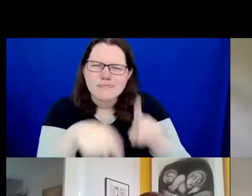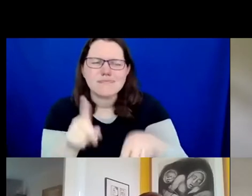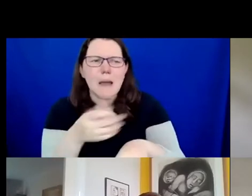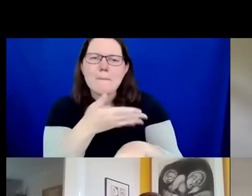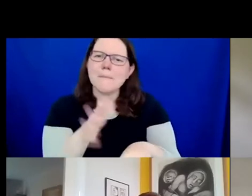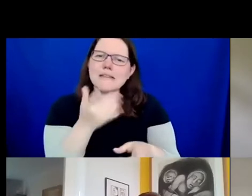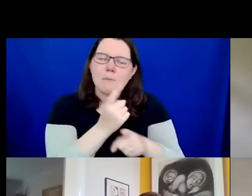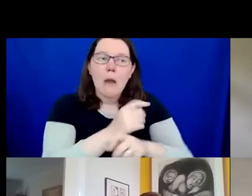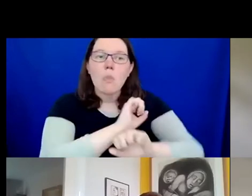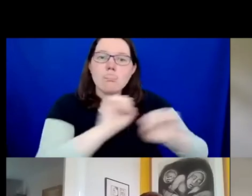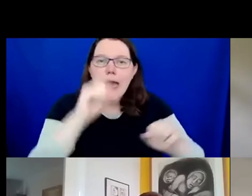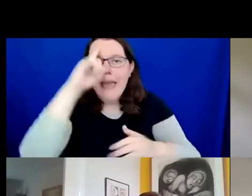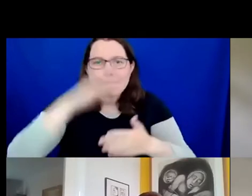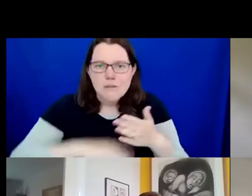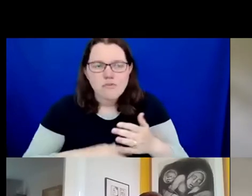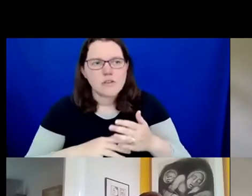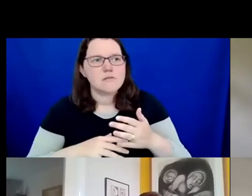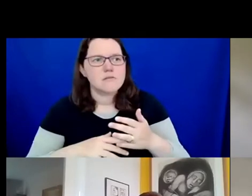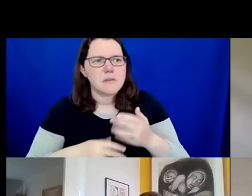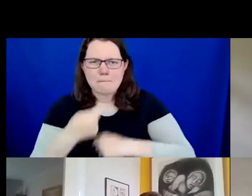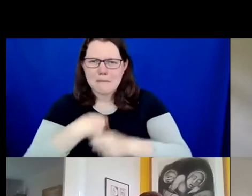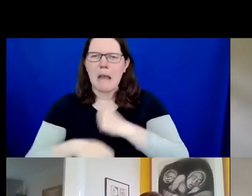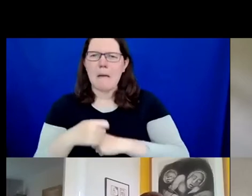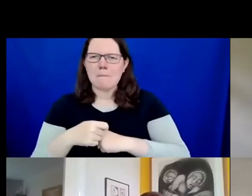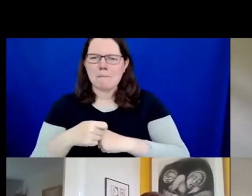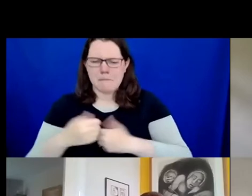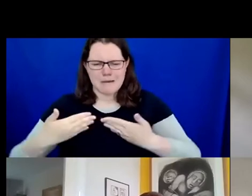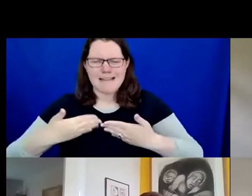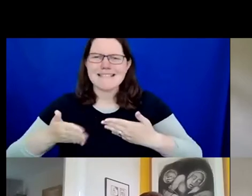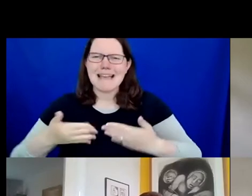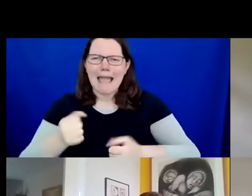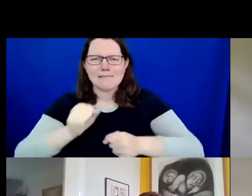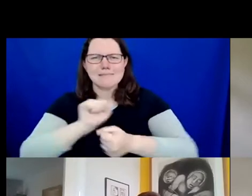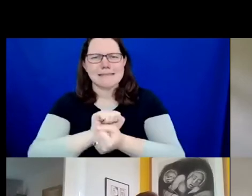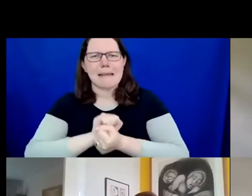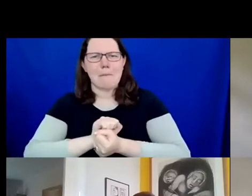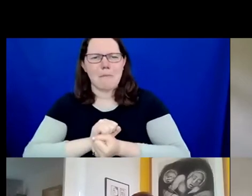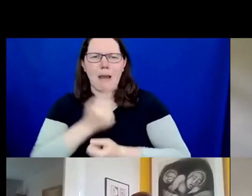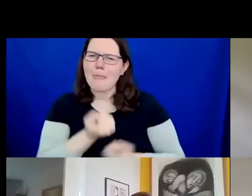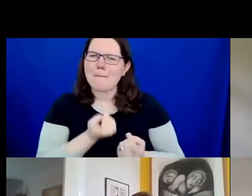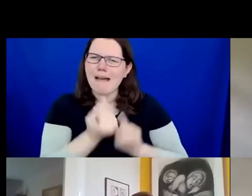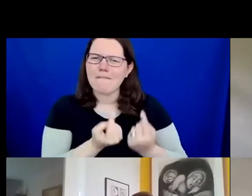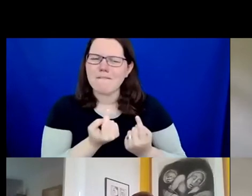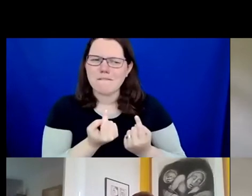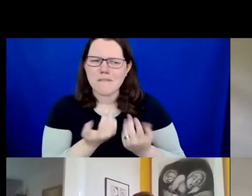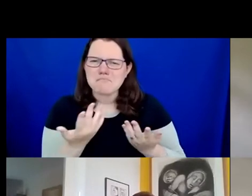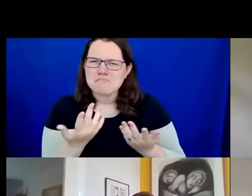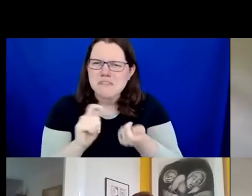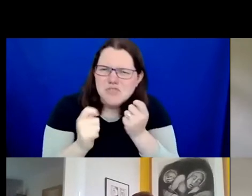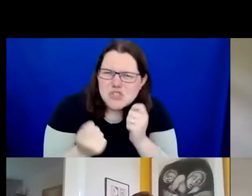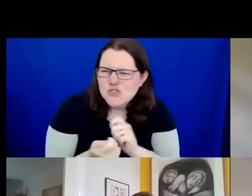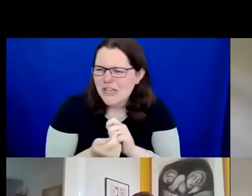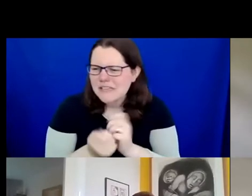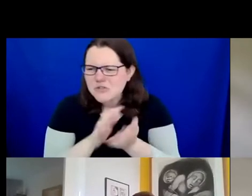residence as they became gatekeepers. What did it mean for how they operated and influenced change?